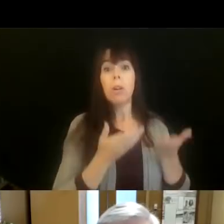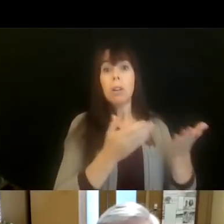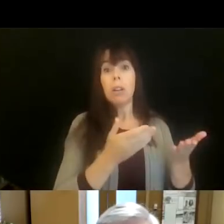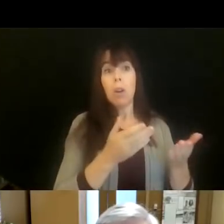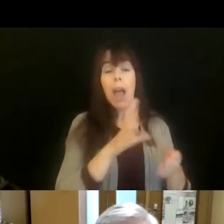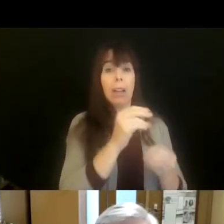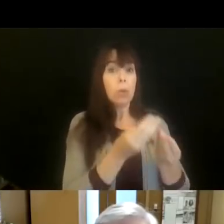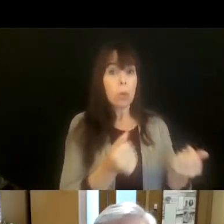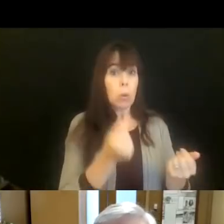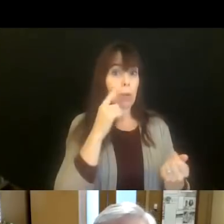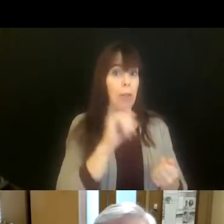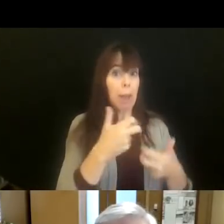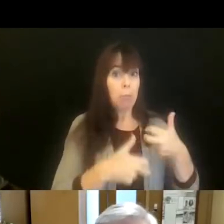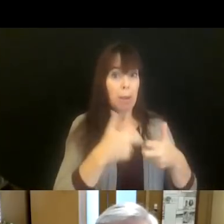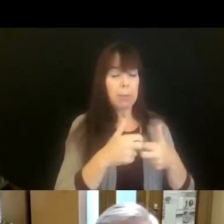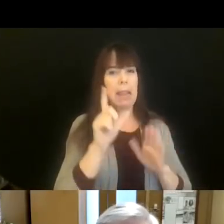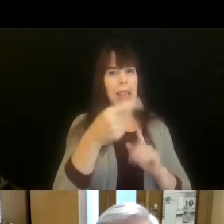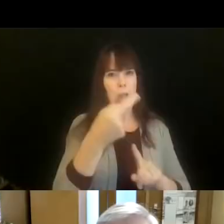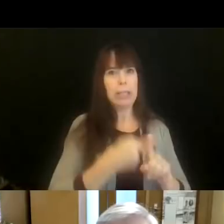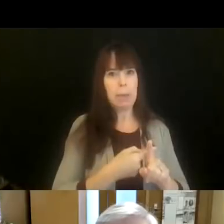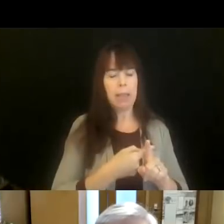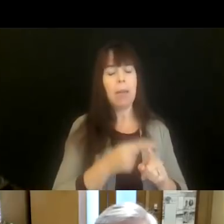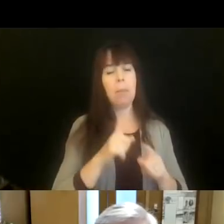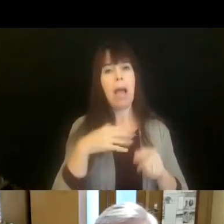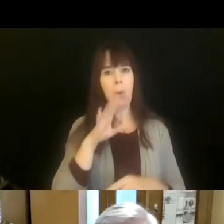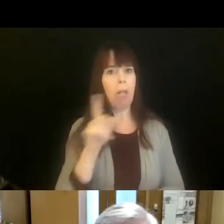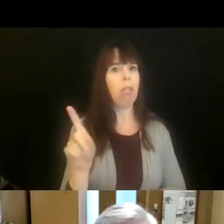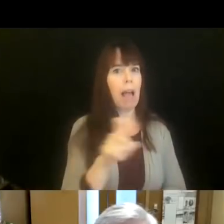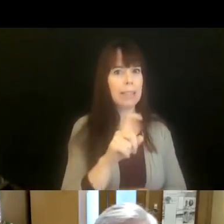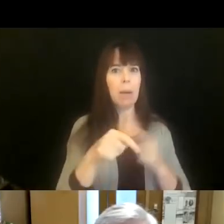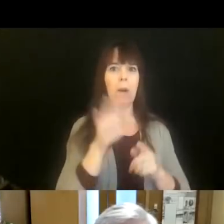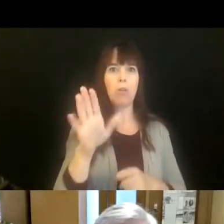this month, at which time we'll come back to you for further input on these ideas.